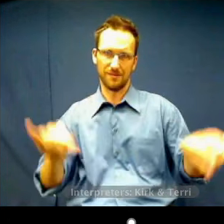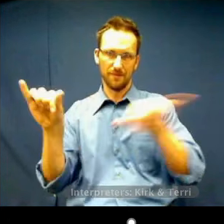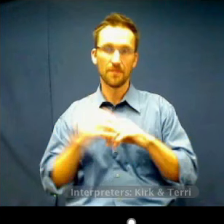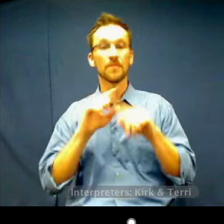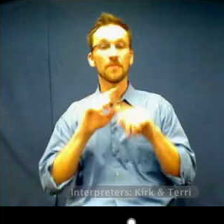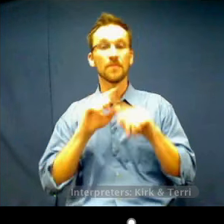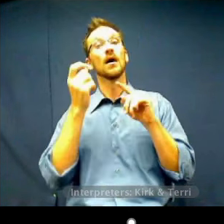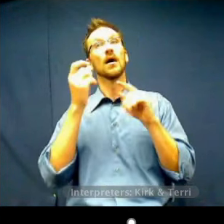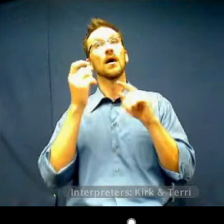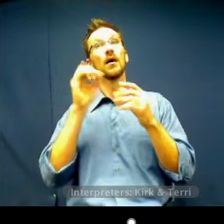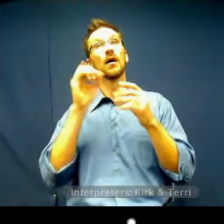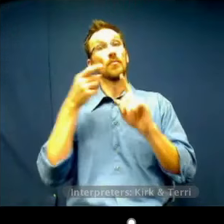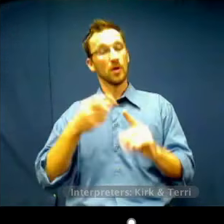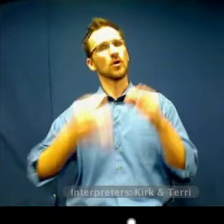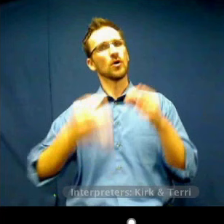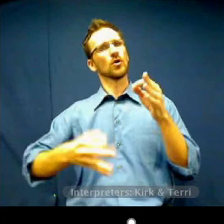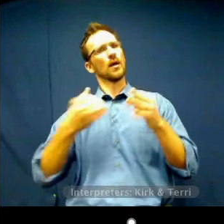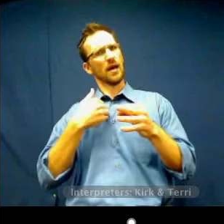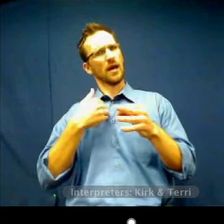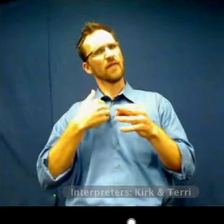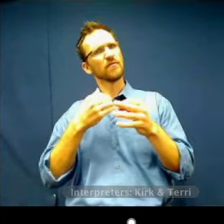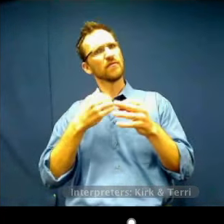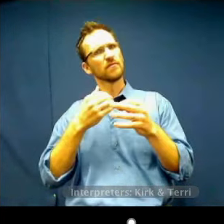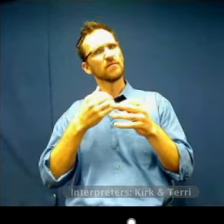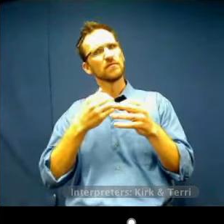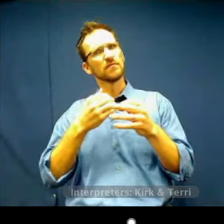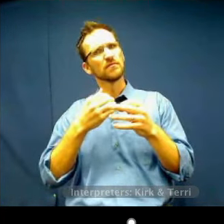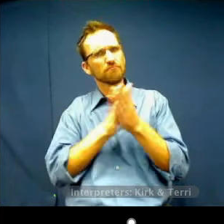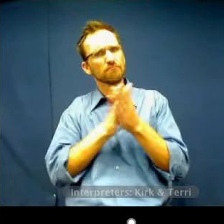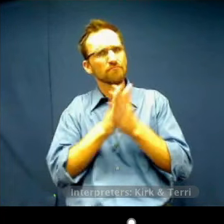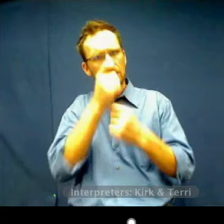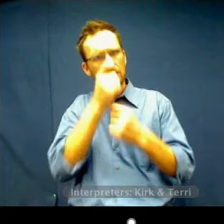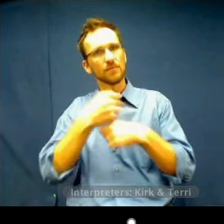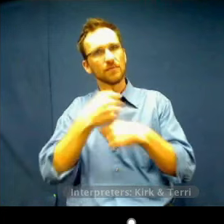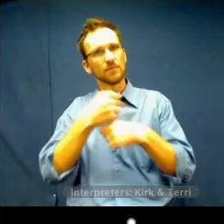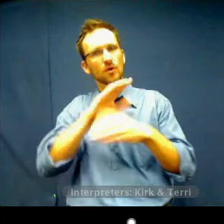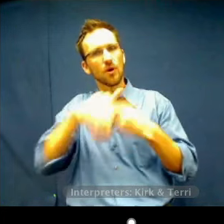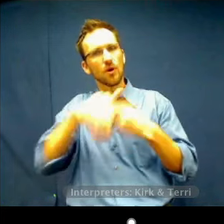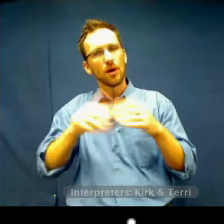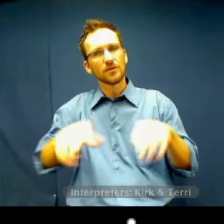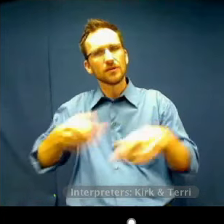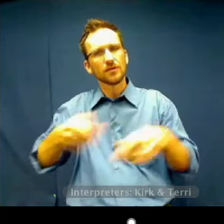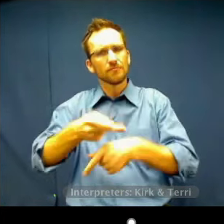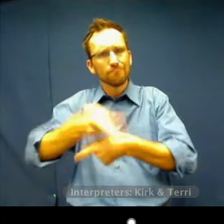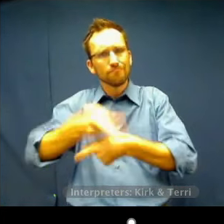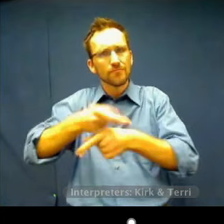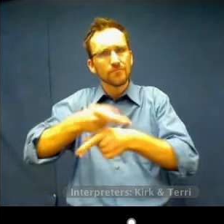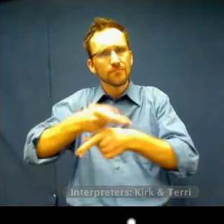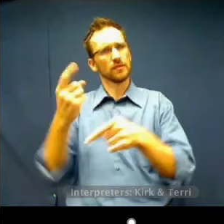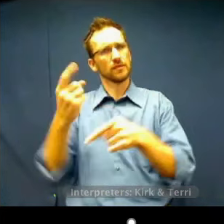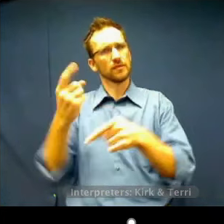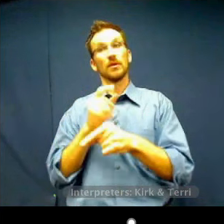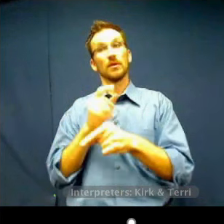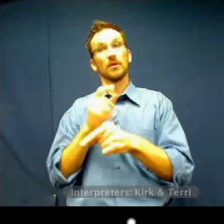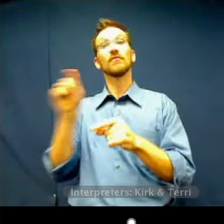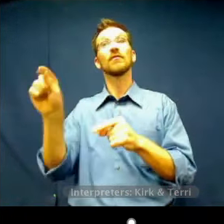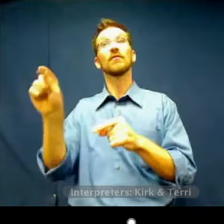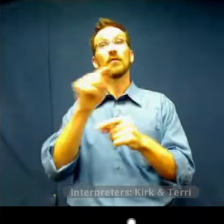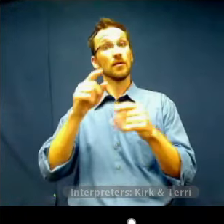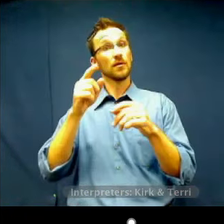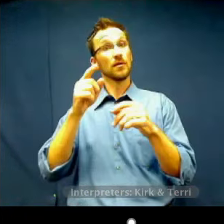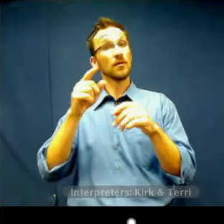ensuring that children are raised right or properly. And if parents can't take care of their children, then this is what gives the